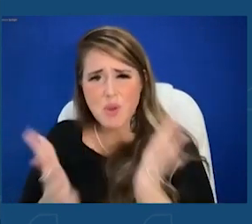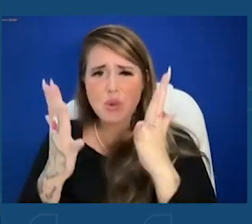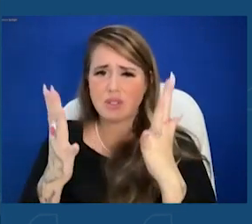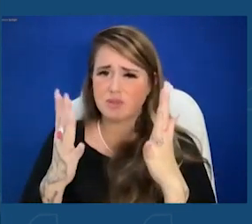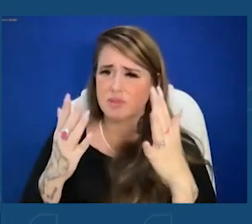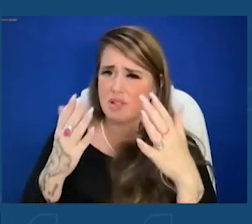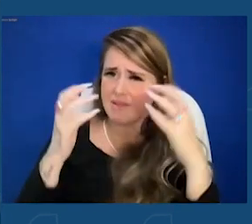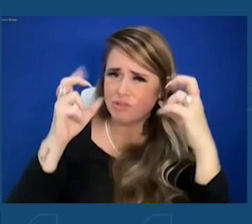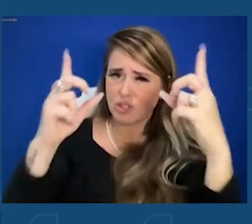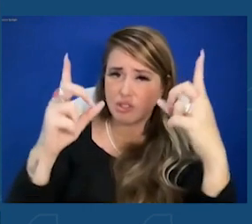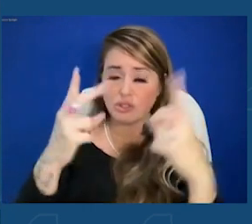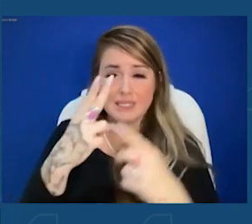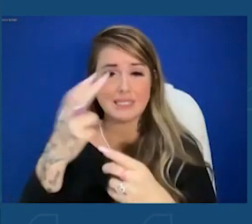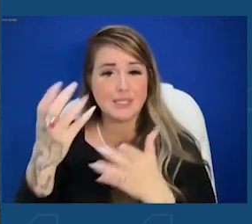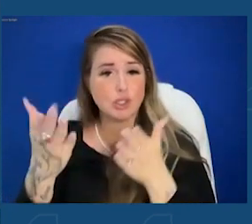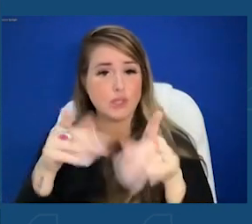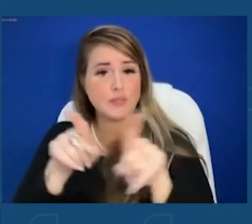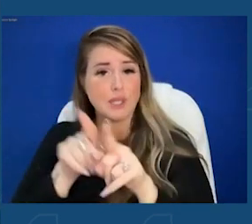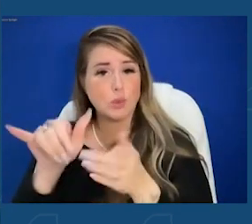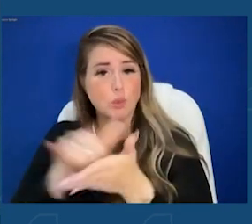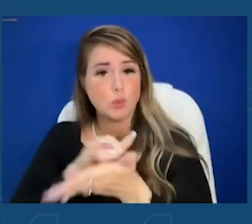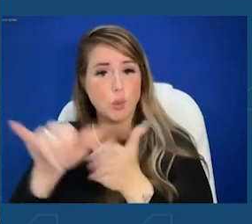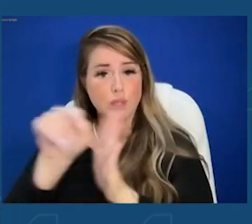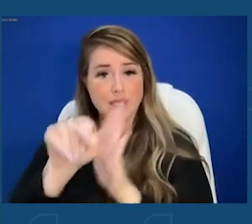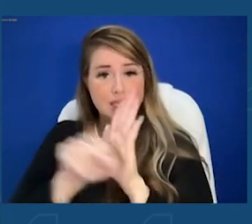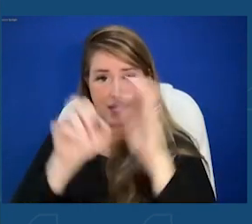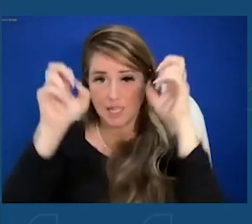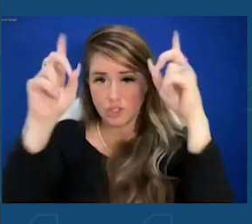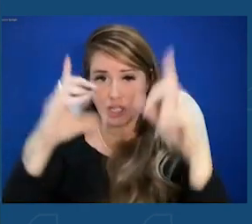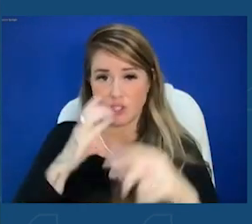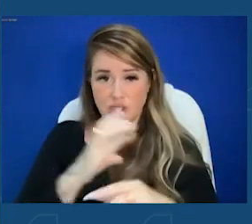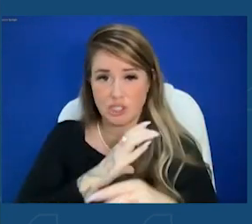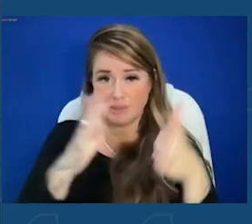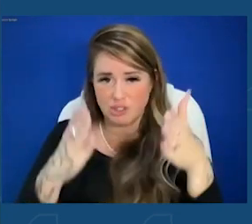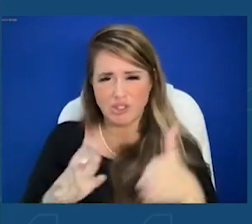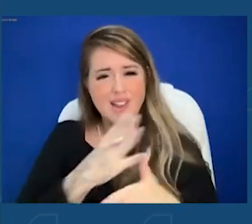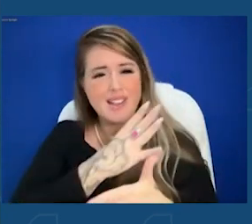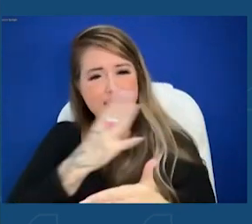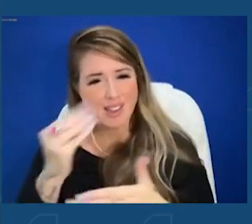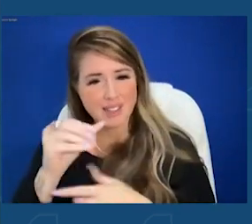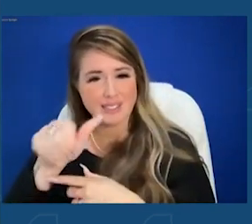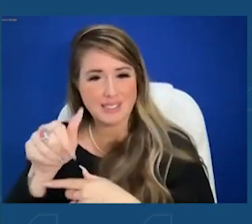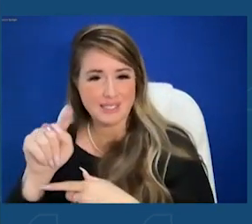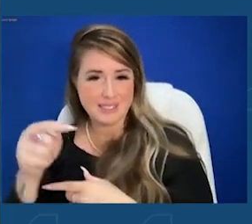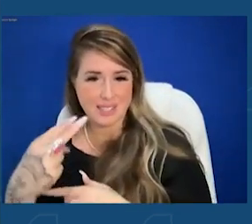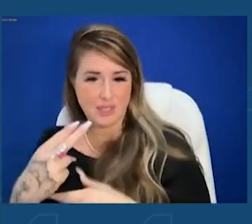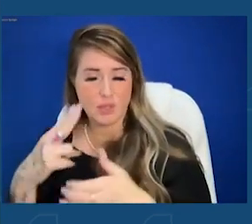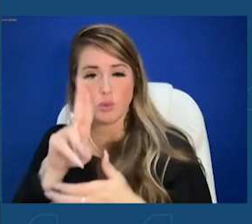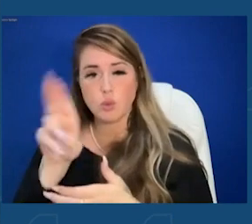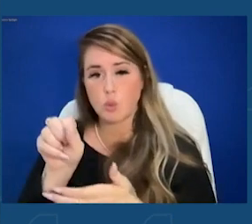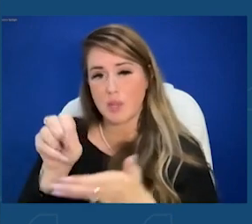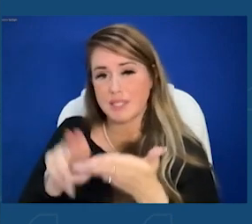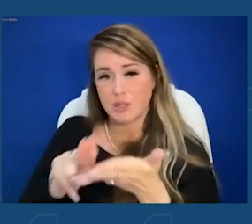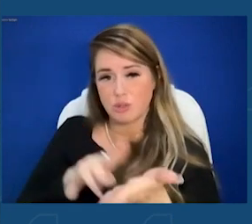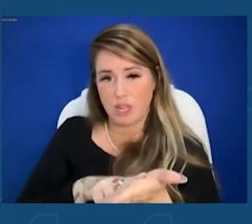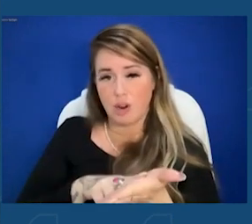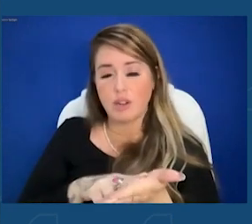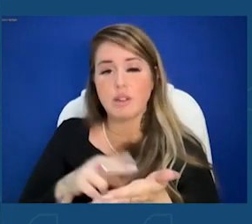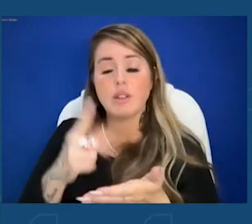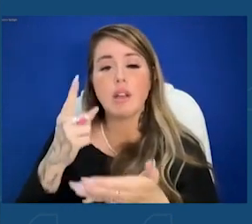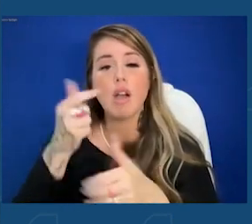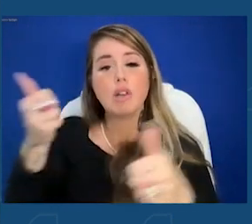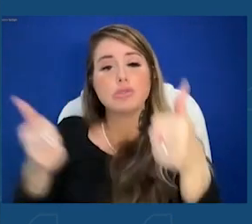served as the New York State's Education Commissioner and as the 10th U.S. Secretary of Education in President Obama's